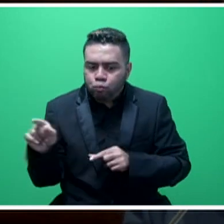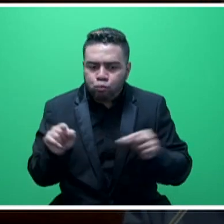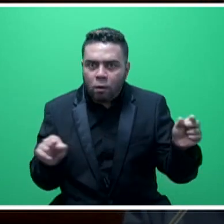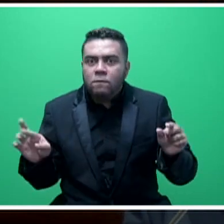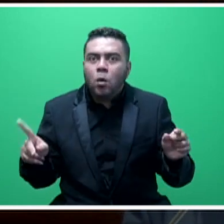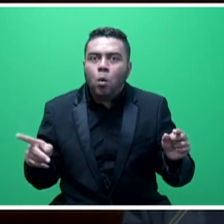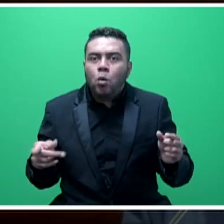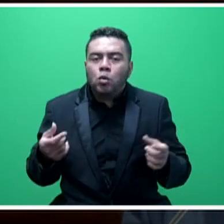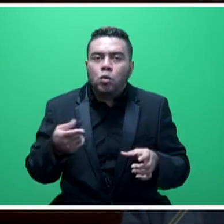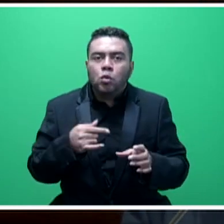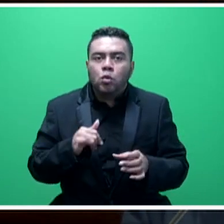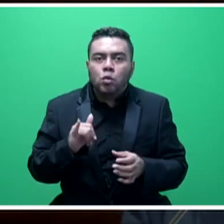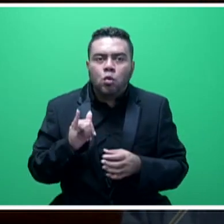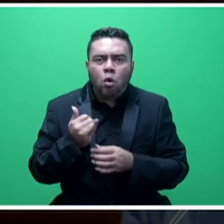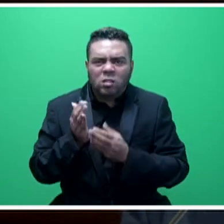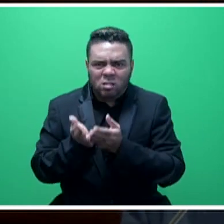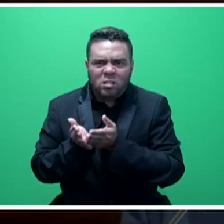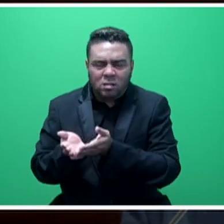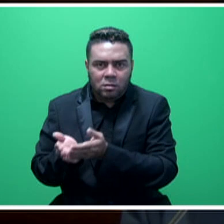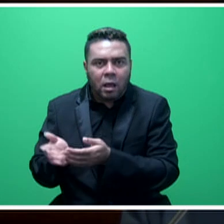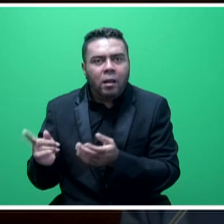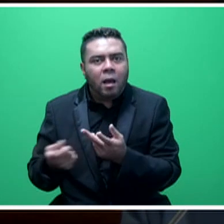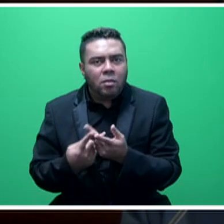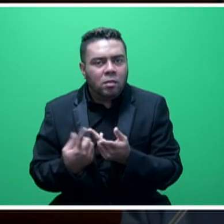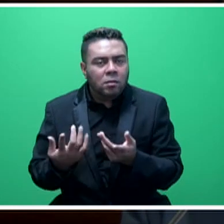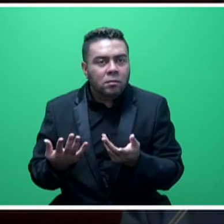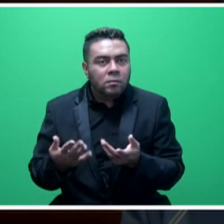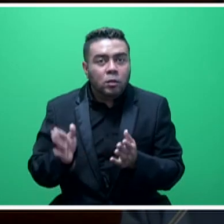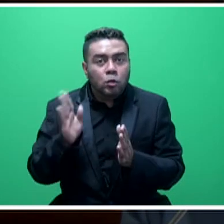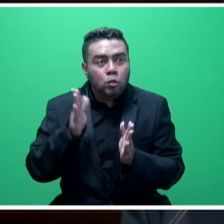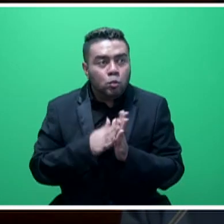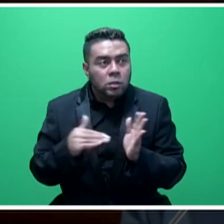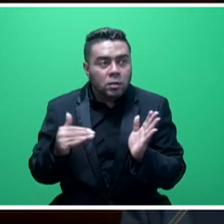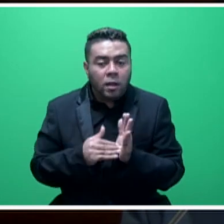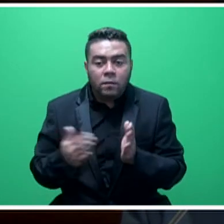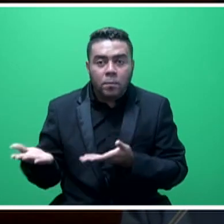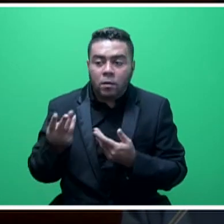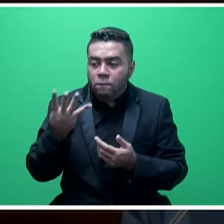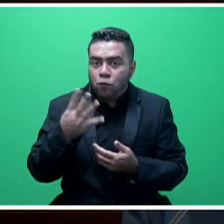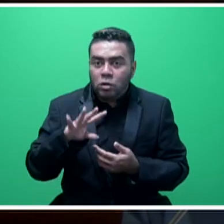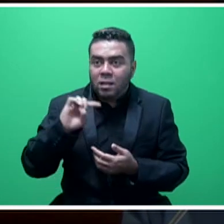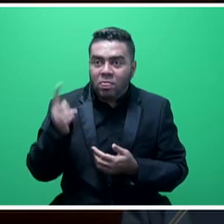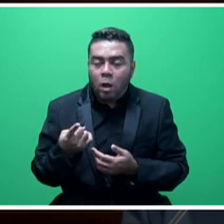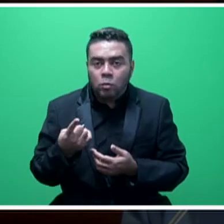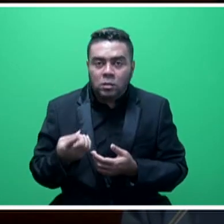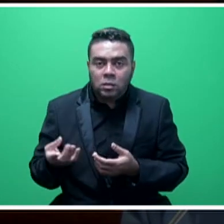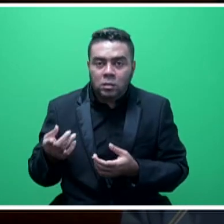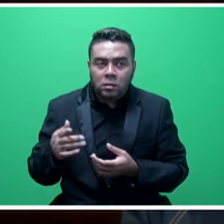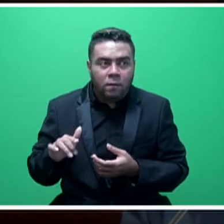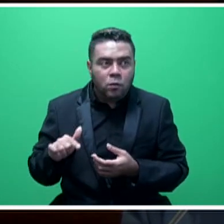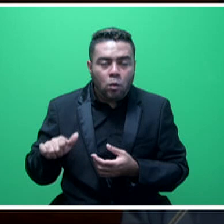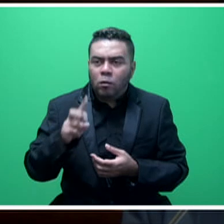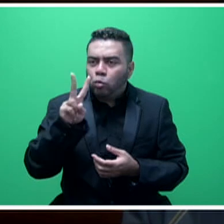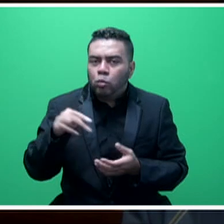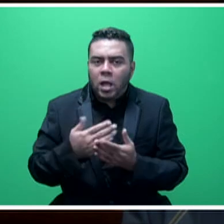and pleasure craft. Just 2 weeks ago, we welcomed our first yachts from New Zealand. One yacht alone brought about $40,000 into the local community over just